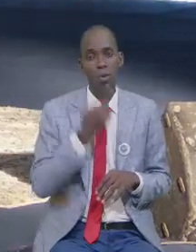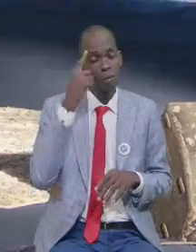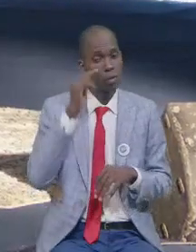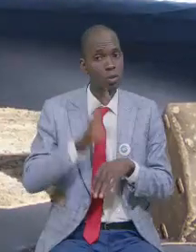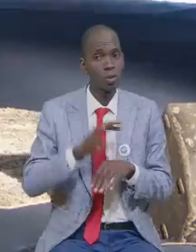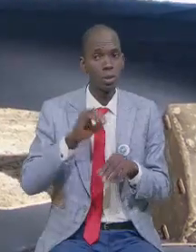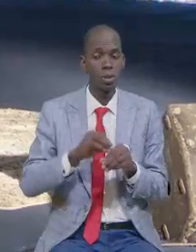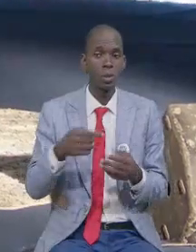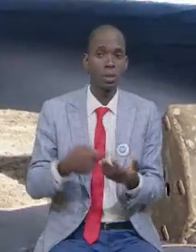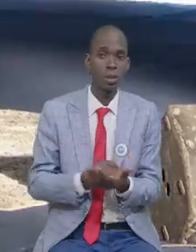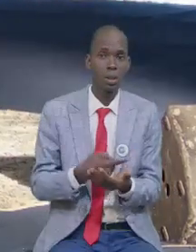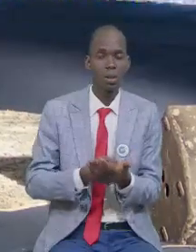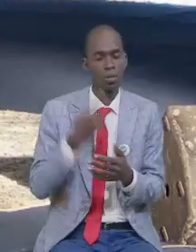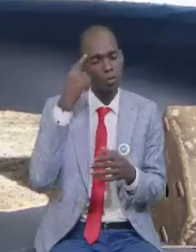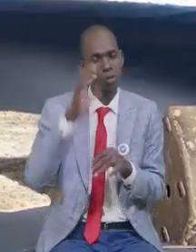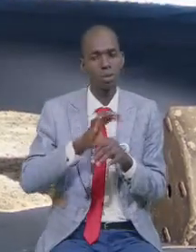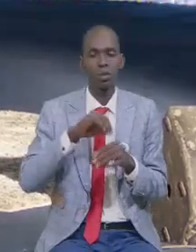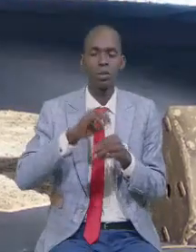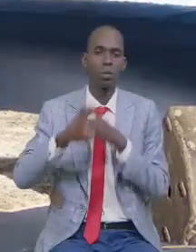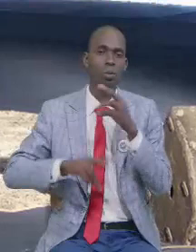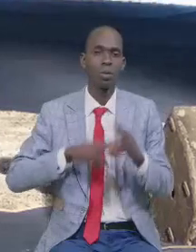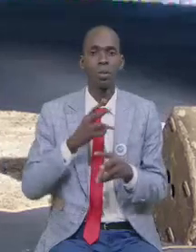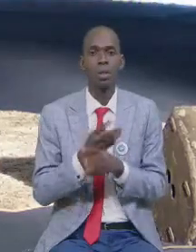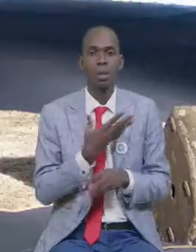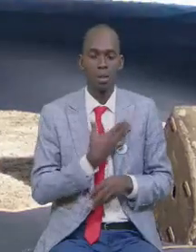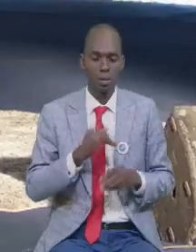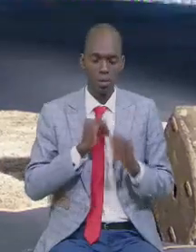the church worldwide. And I pray